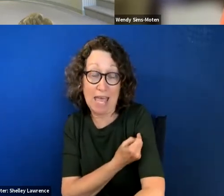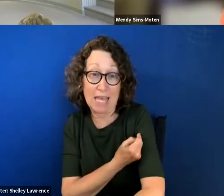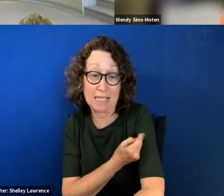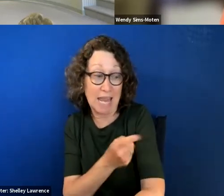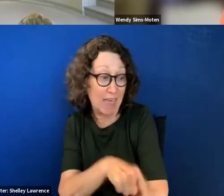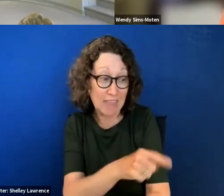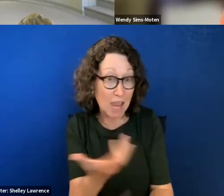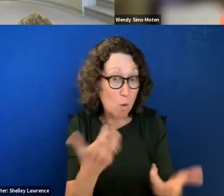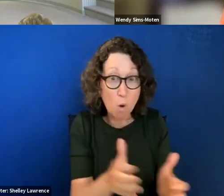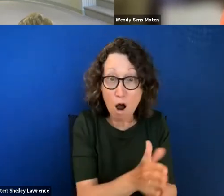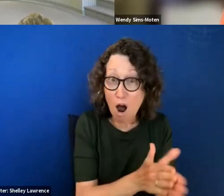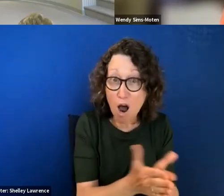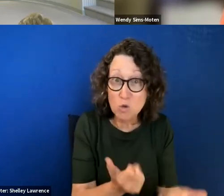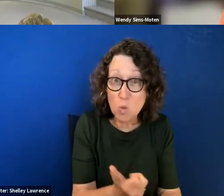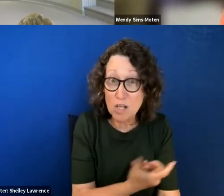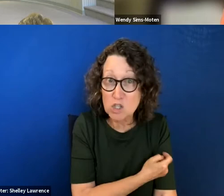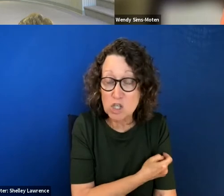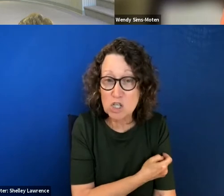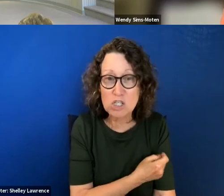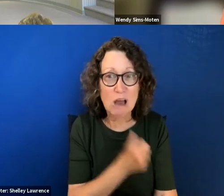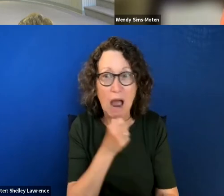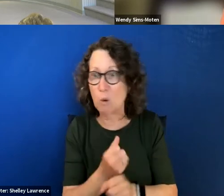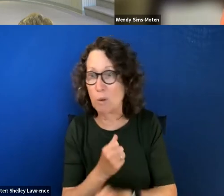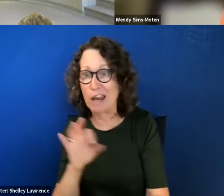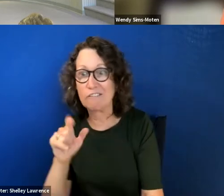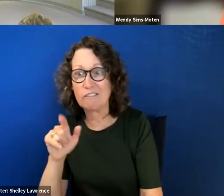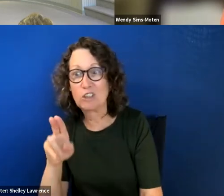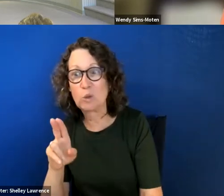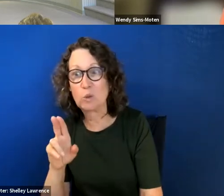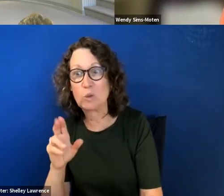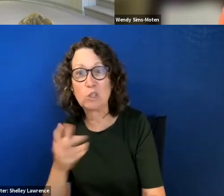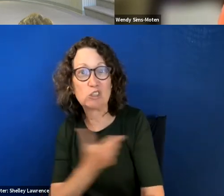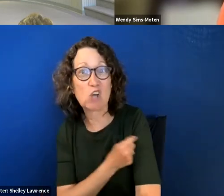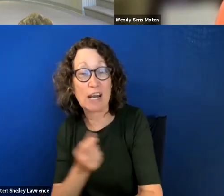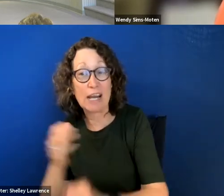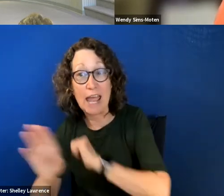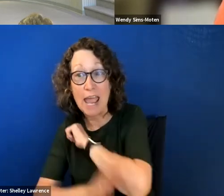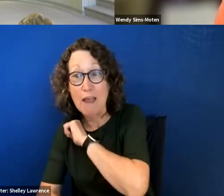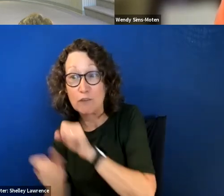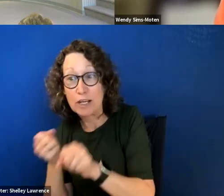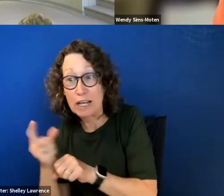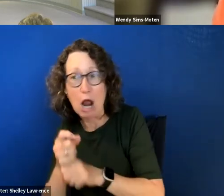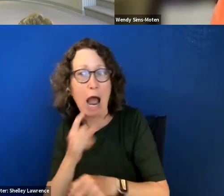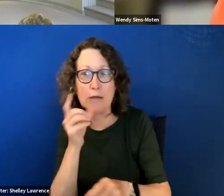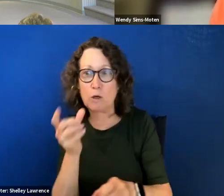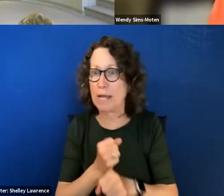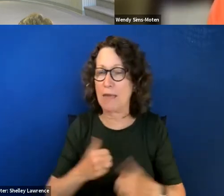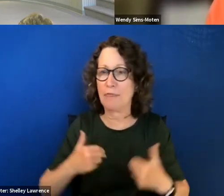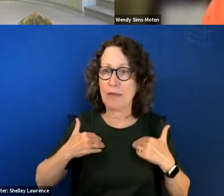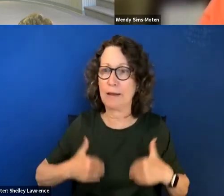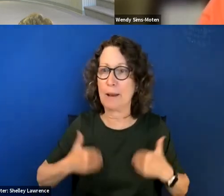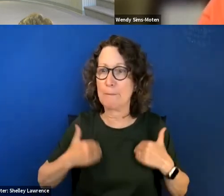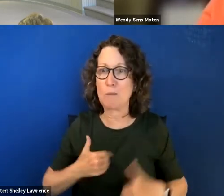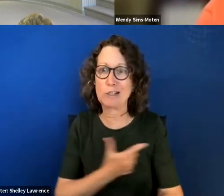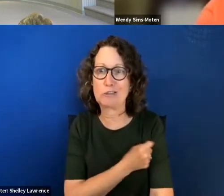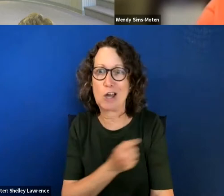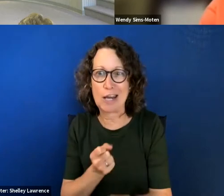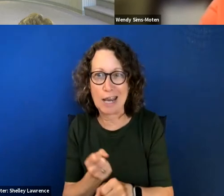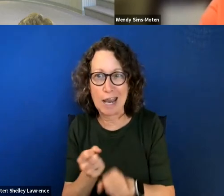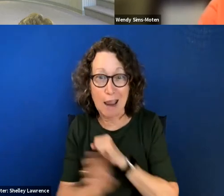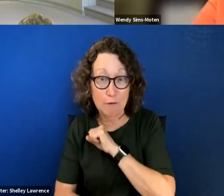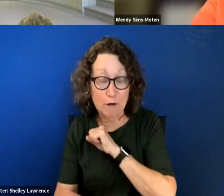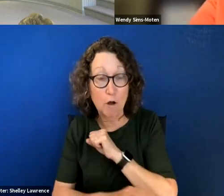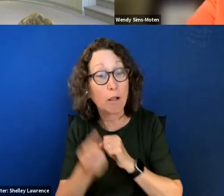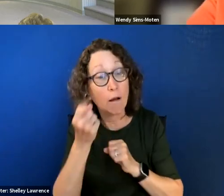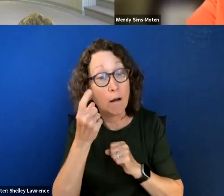not interested, I don't get the flu shot every fall. I don't get the pneumonia shot every fall. But yet, if you don't